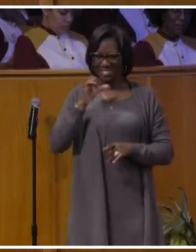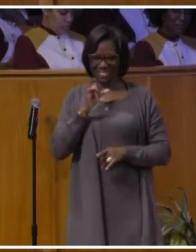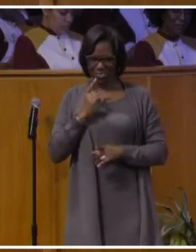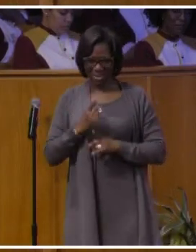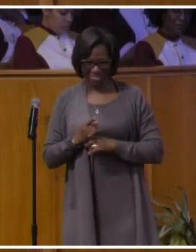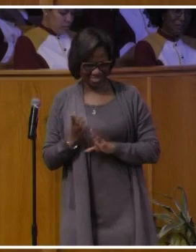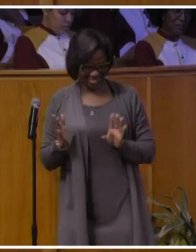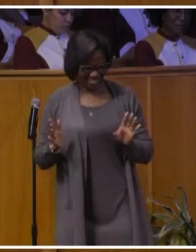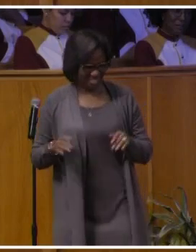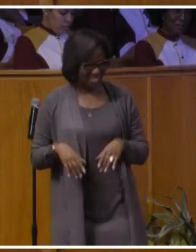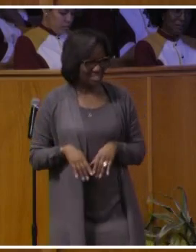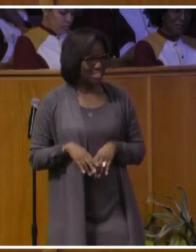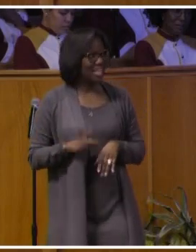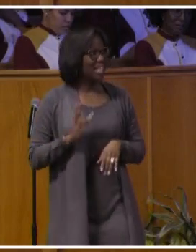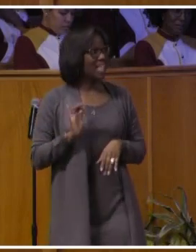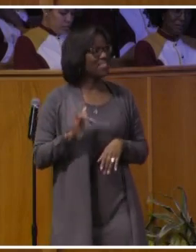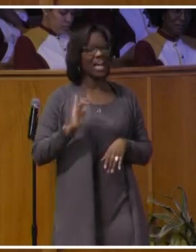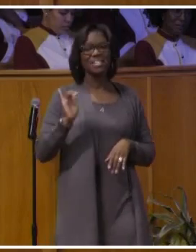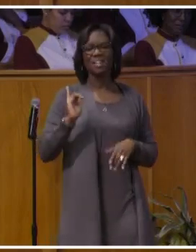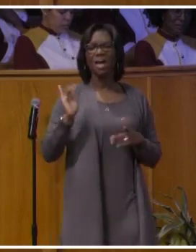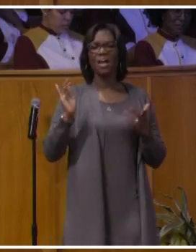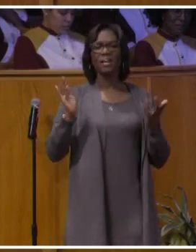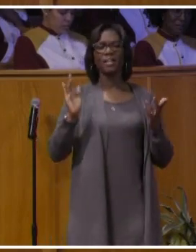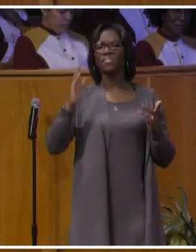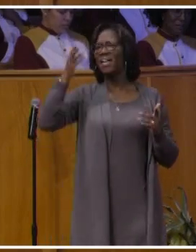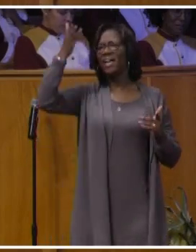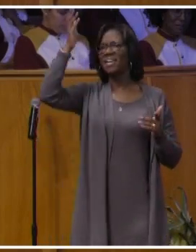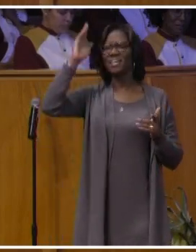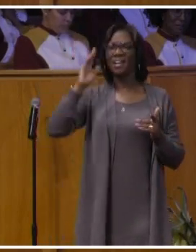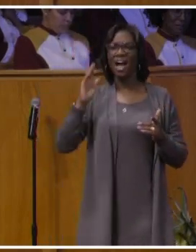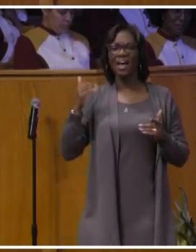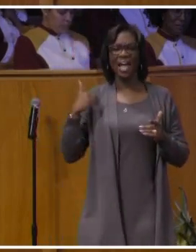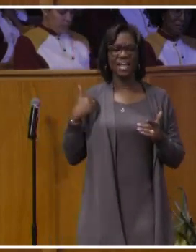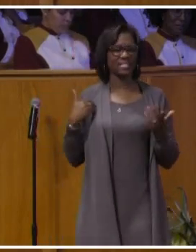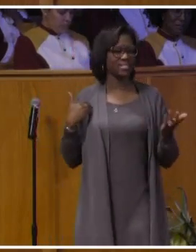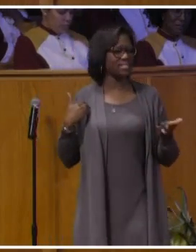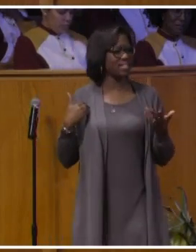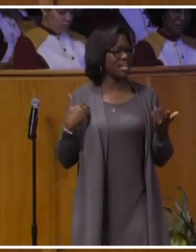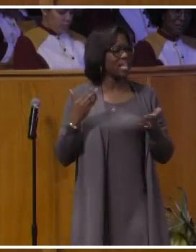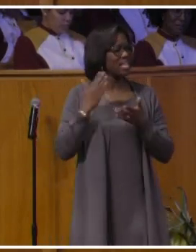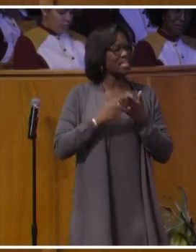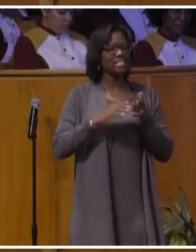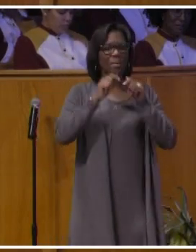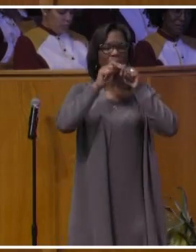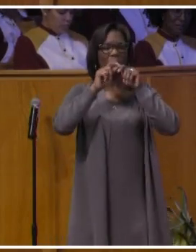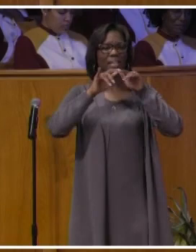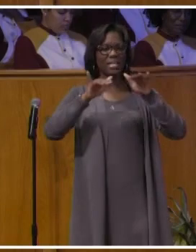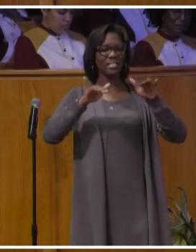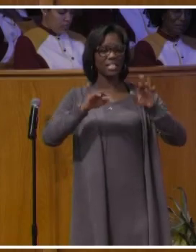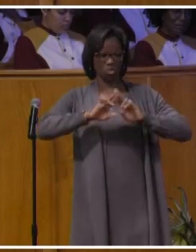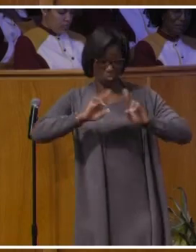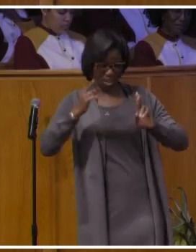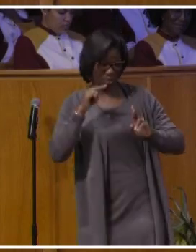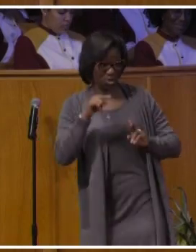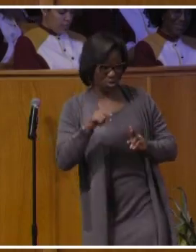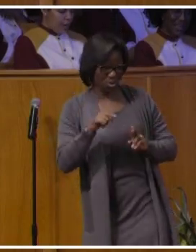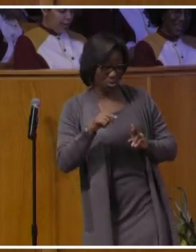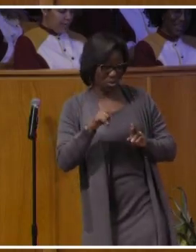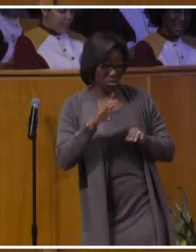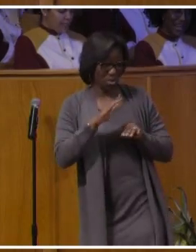inaccurate. That's as if to suggest that God has some blessings on will call for you,